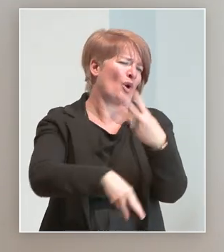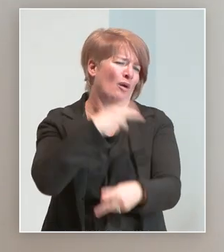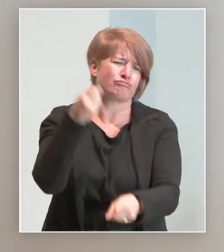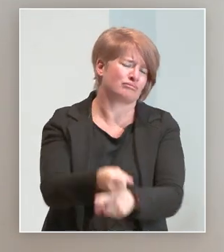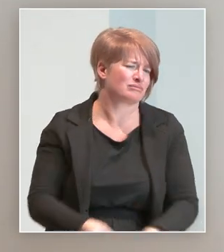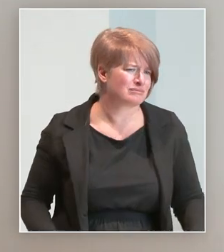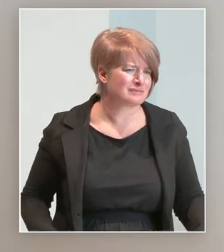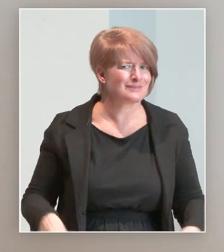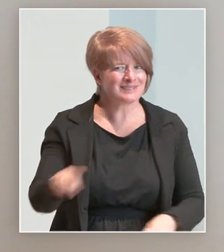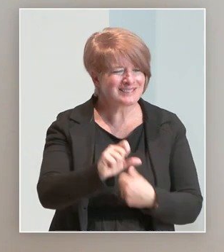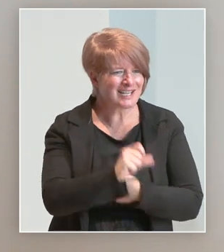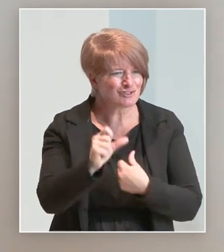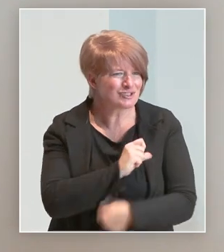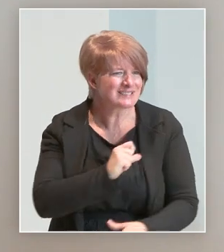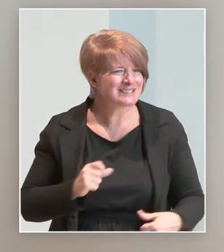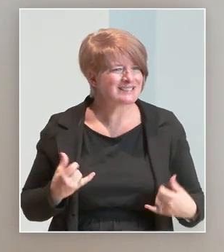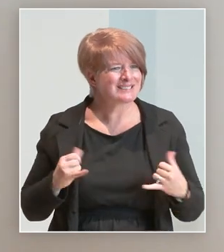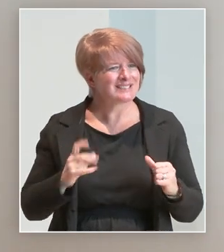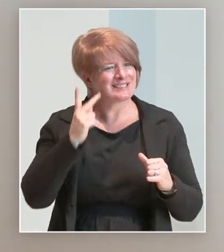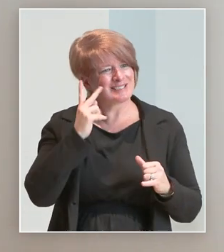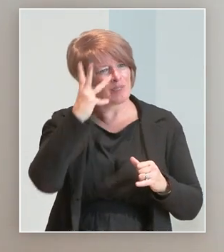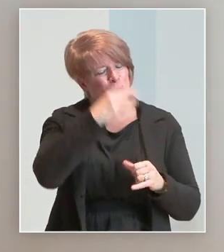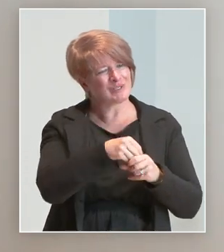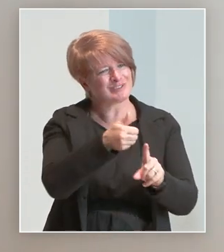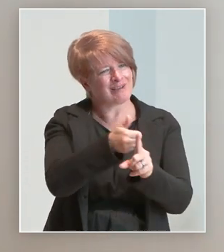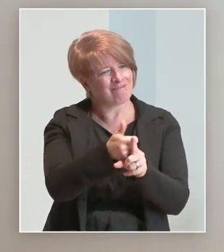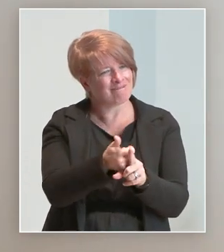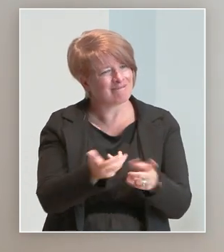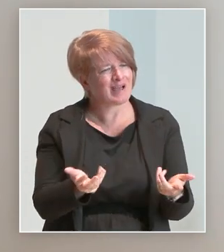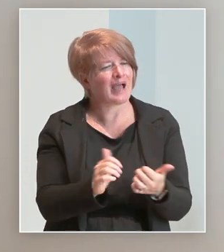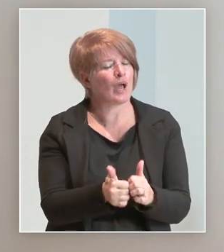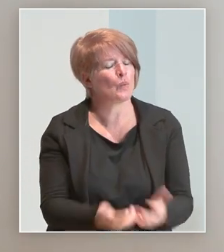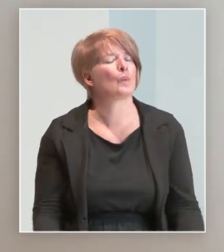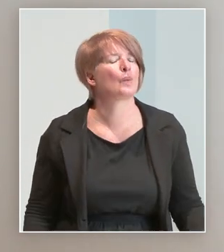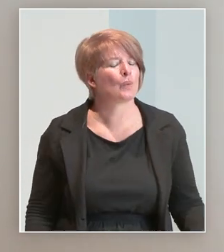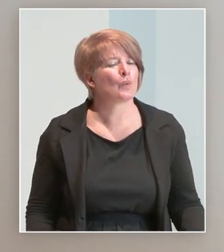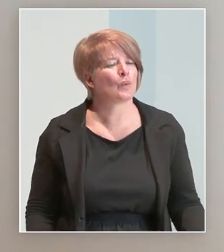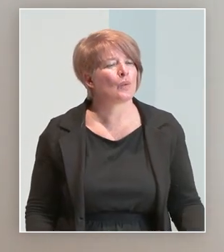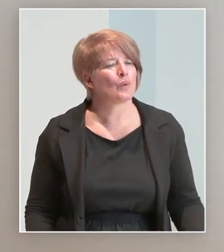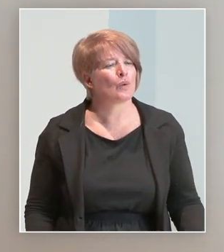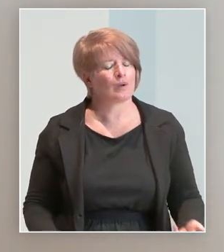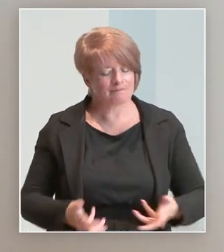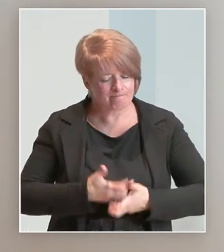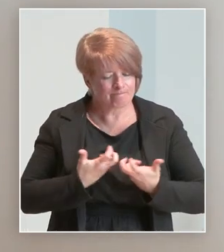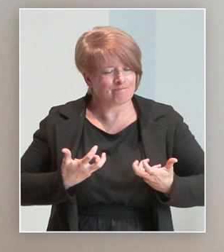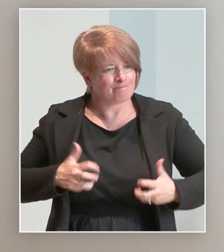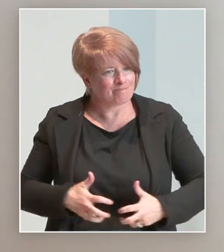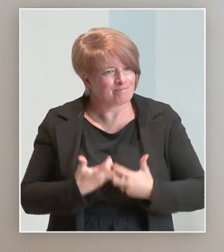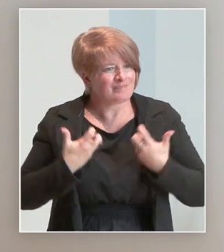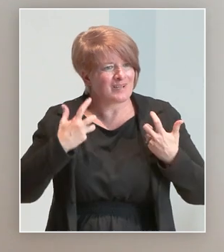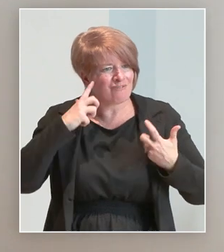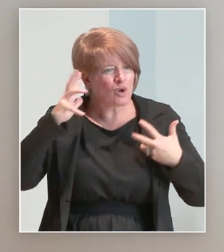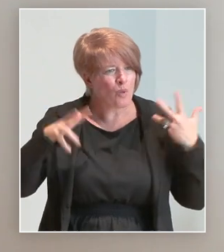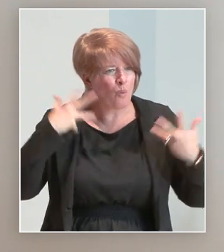dangerous and have the nerve to still see the beauty of yourself? How will you nurture the soil for the wild